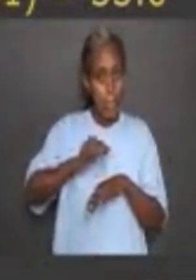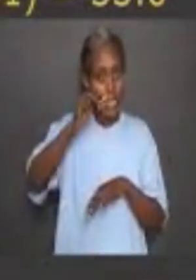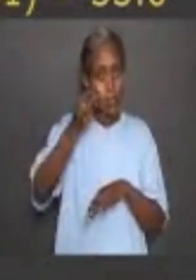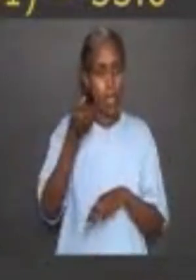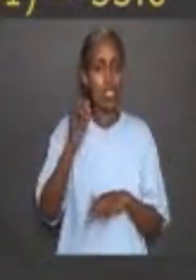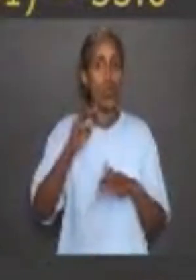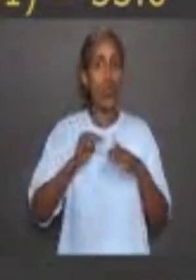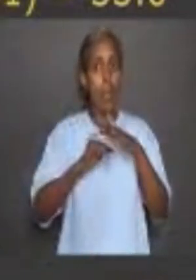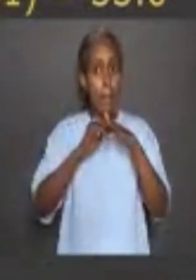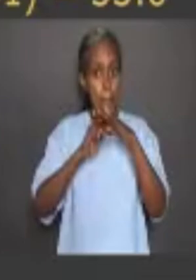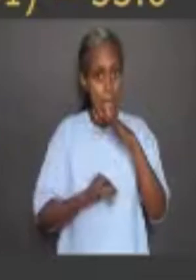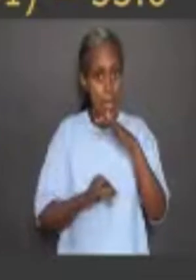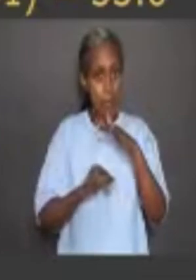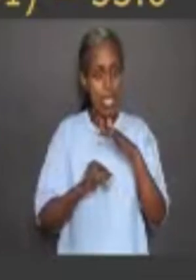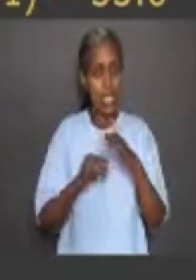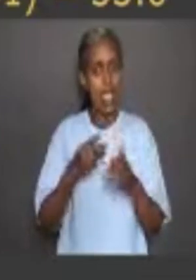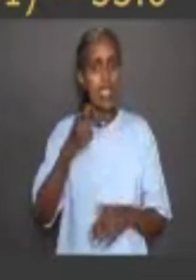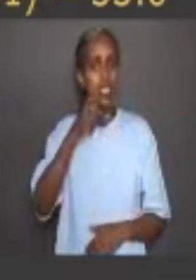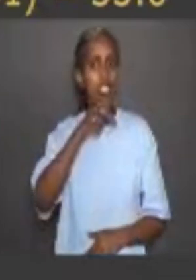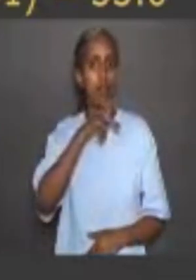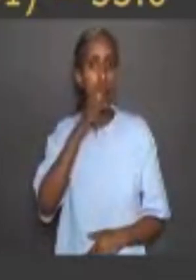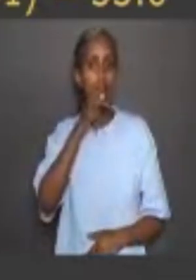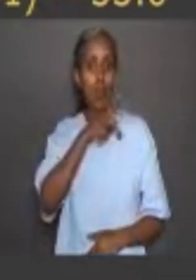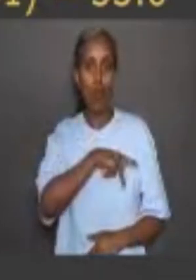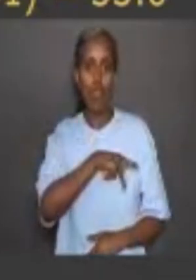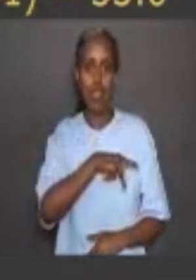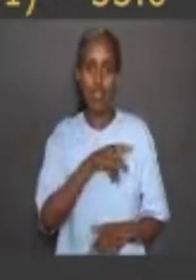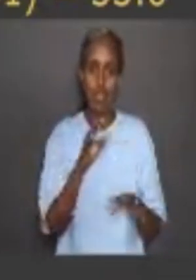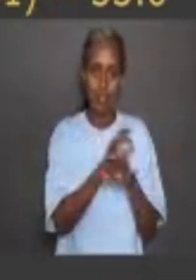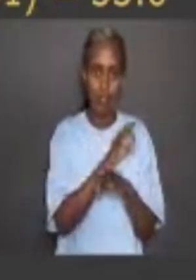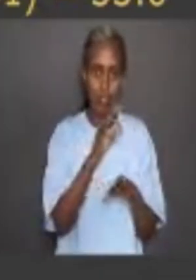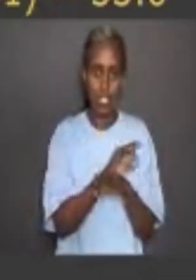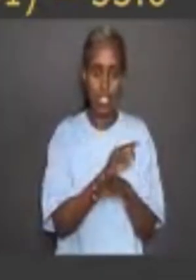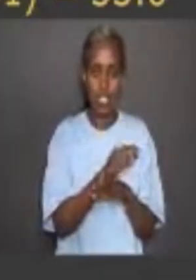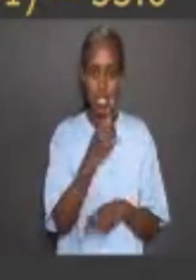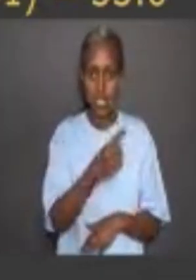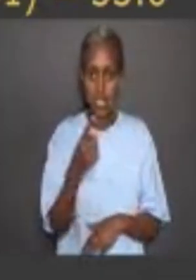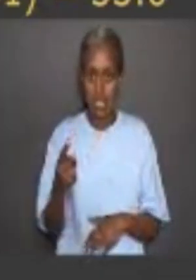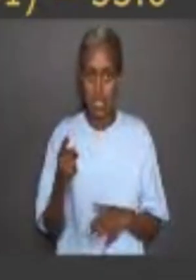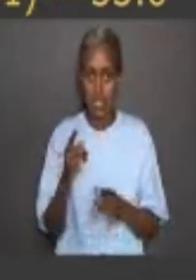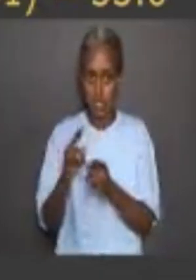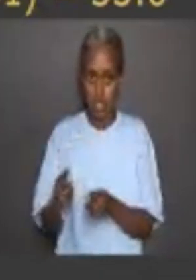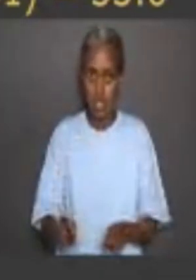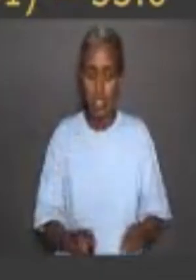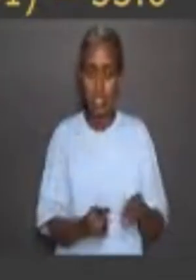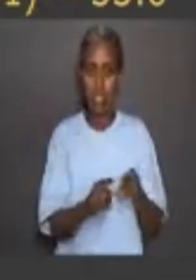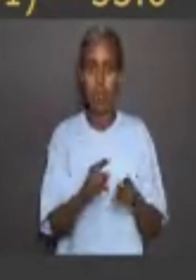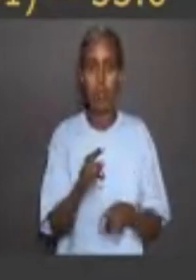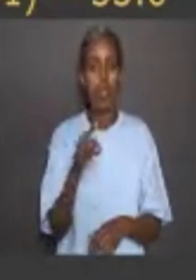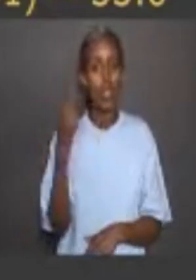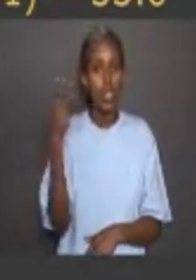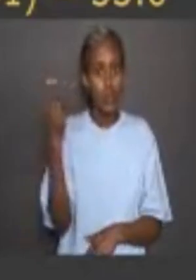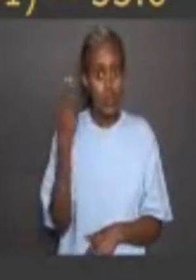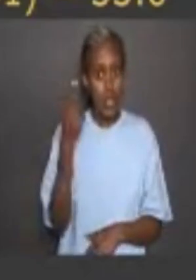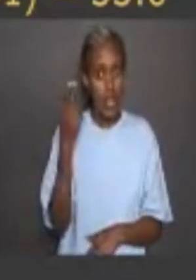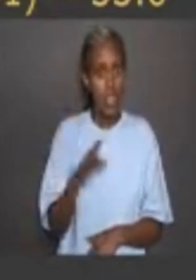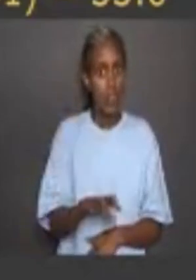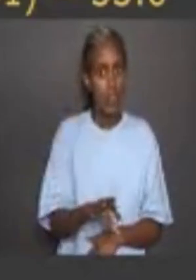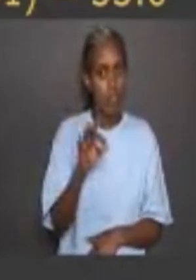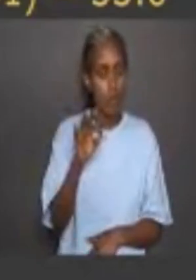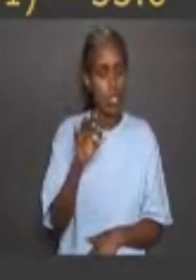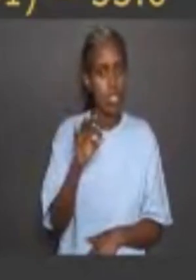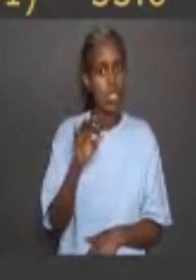or minimize the profit function on such a system, are usually found at